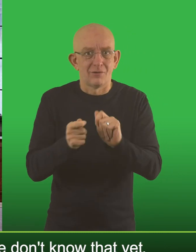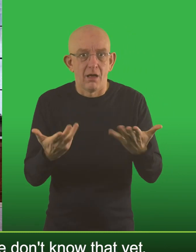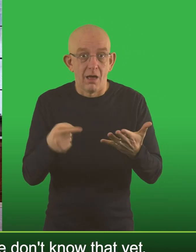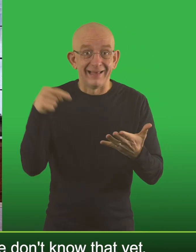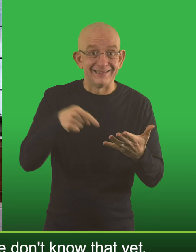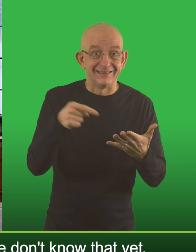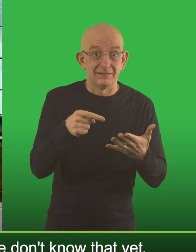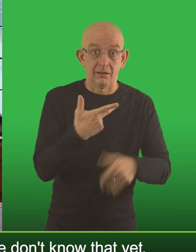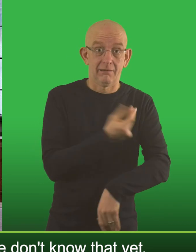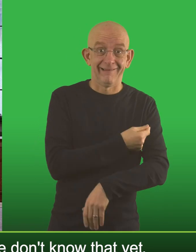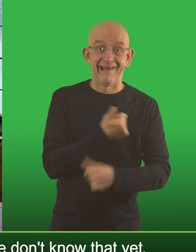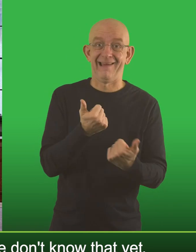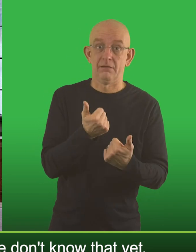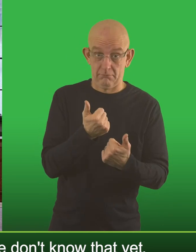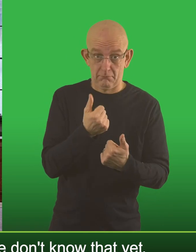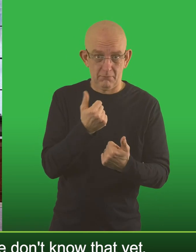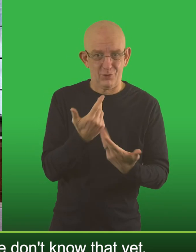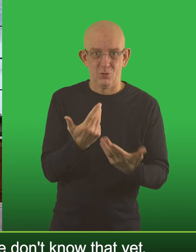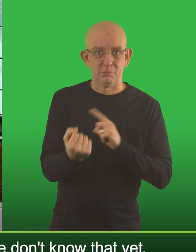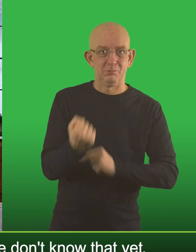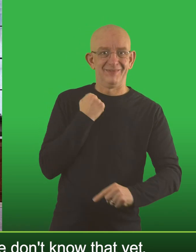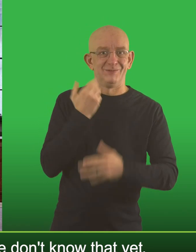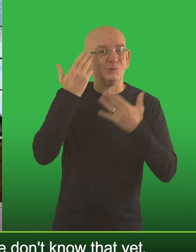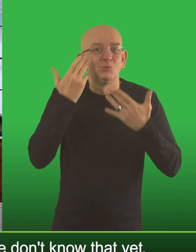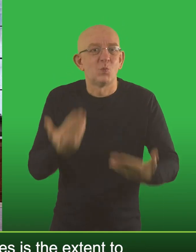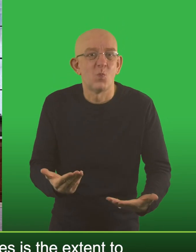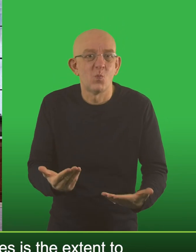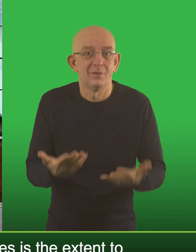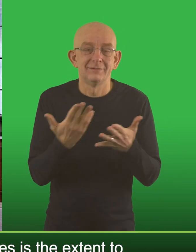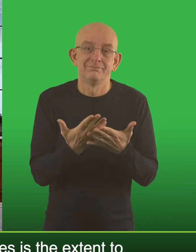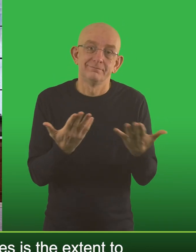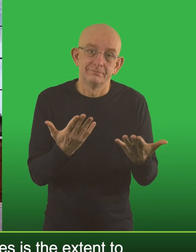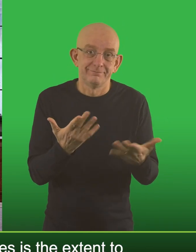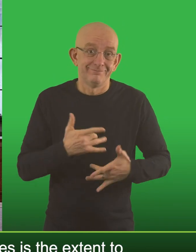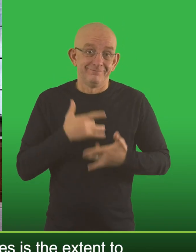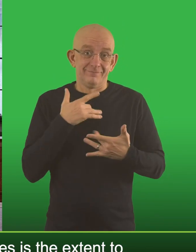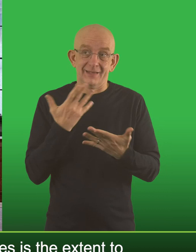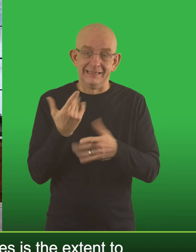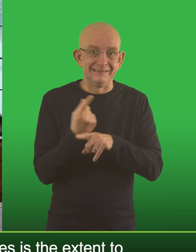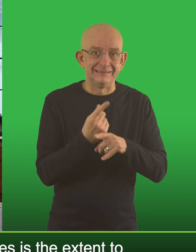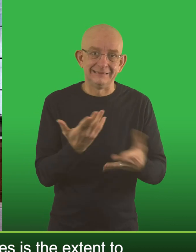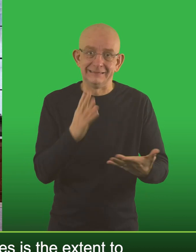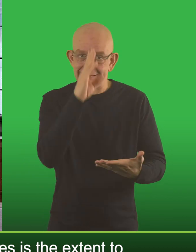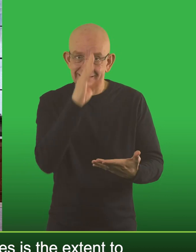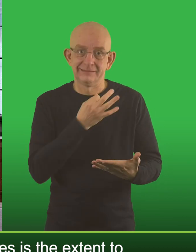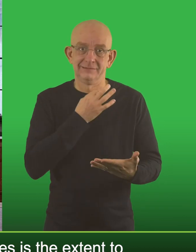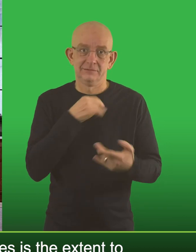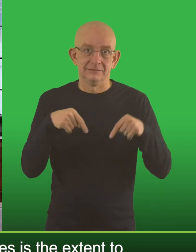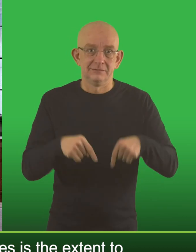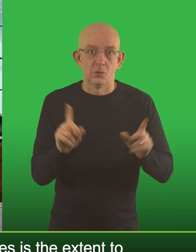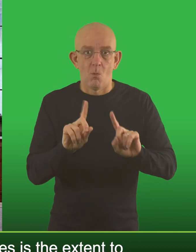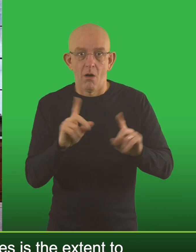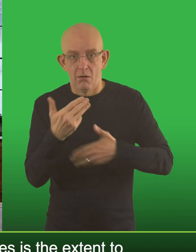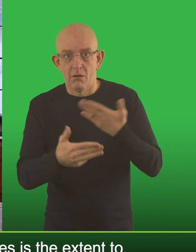the vaccination may be less effective. We don't know that yet. And it's fair to say one of the critical issues is the extent